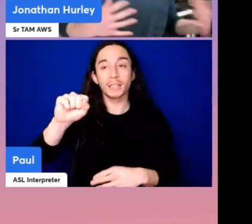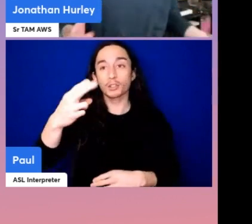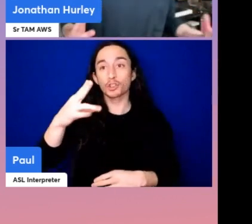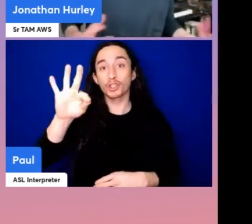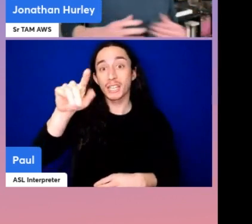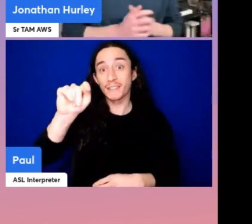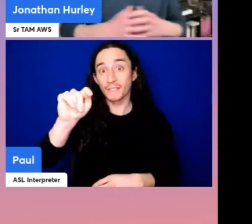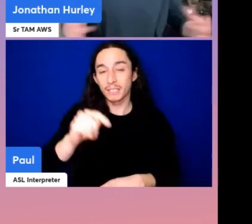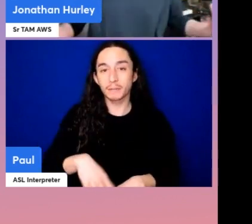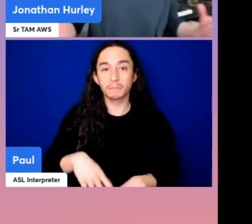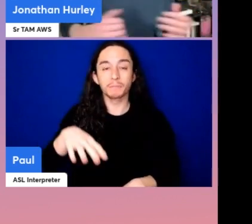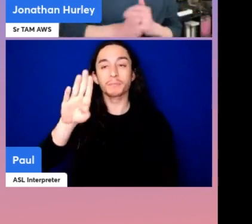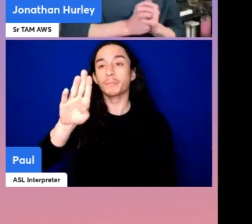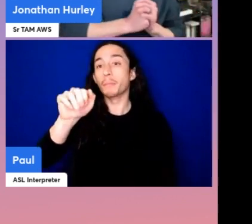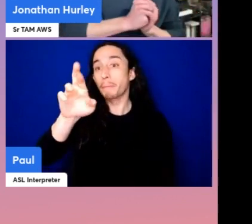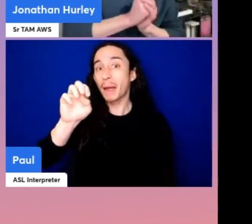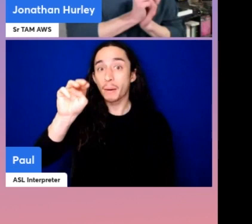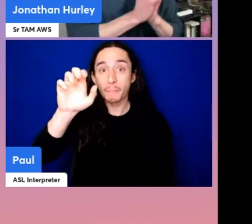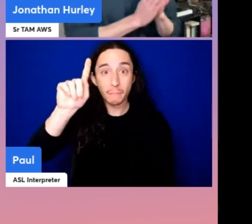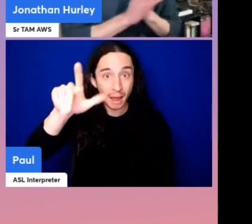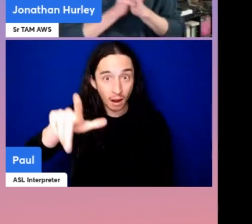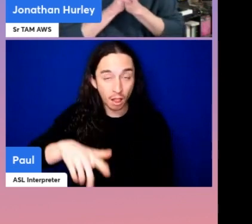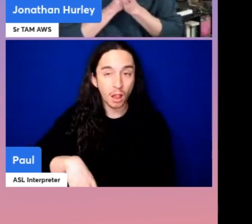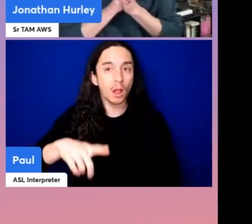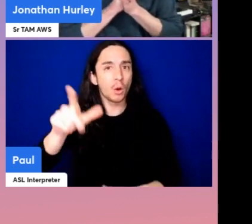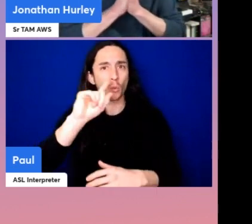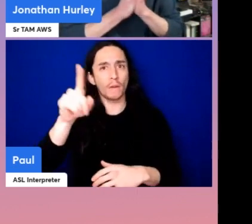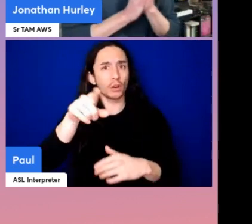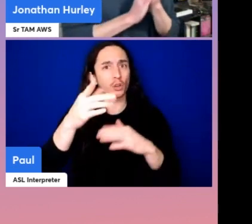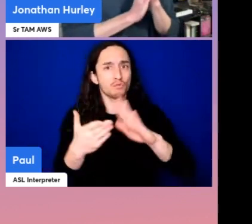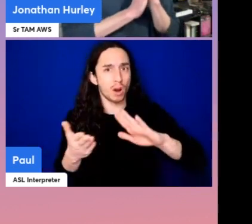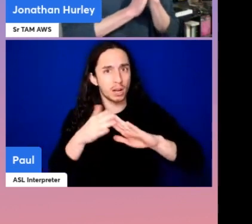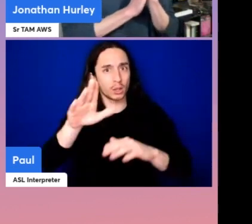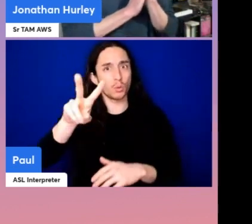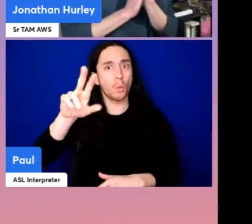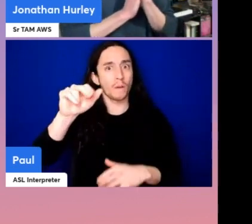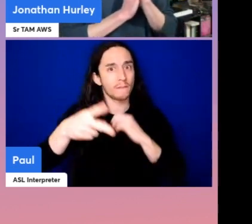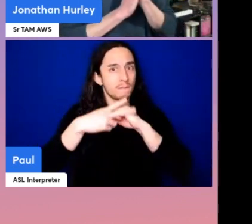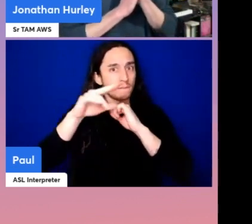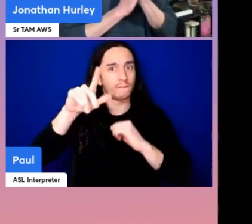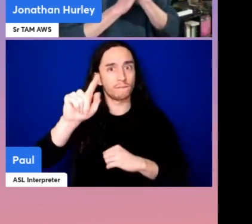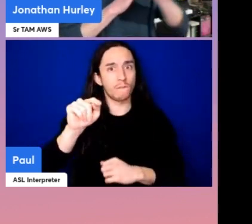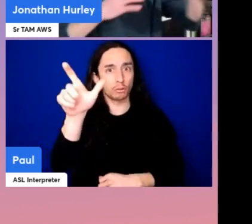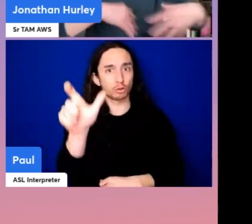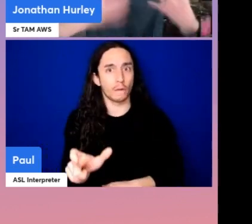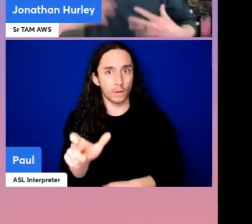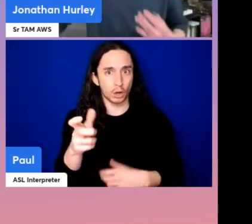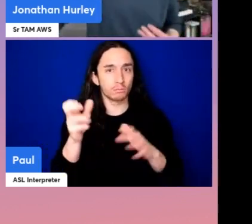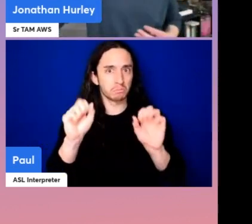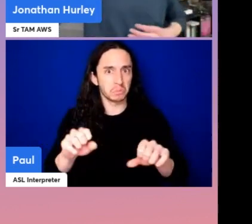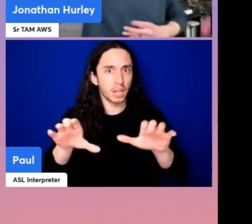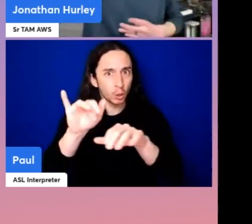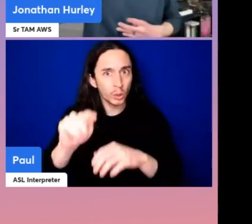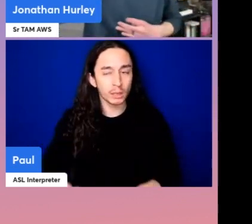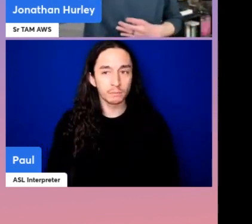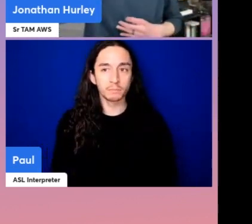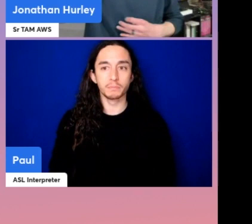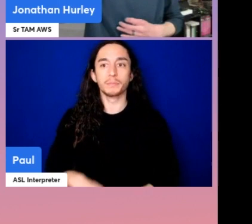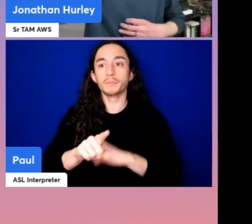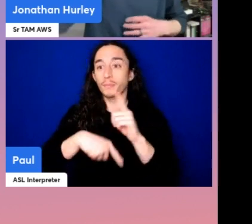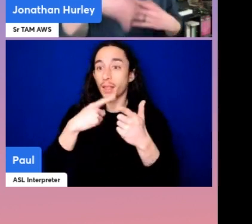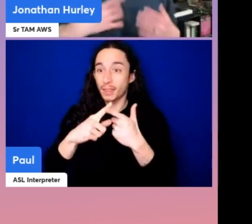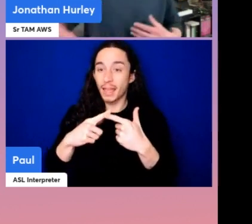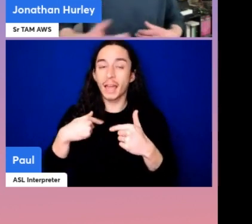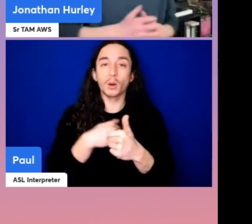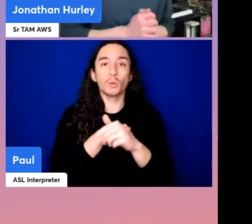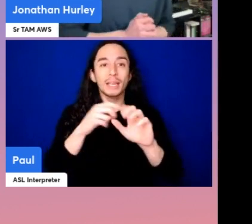do this on bare metal, anywhere that you're running your Vault server. It allows us to then